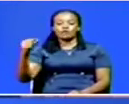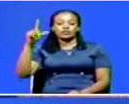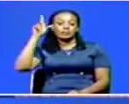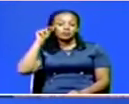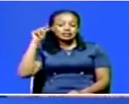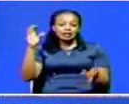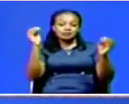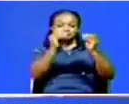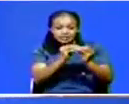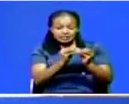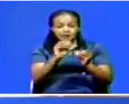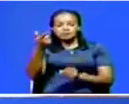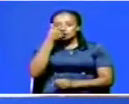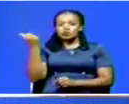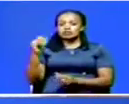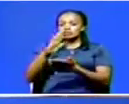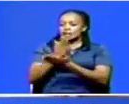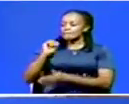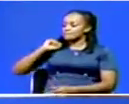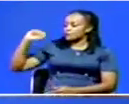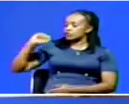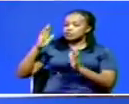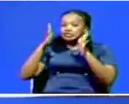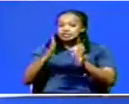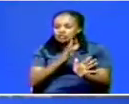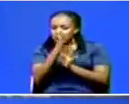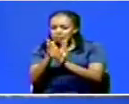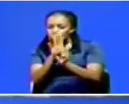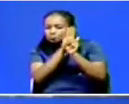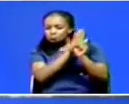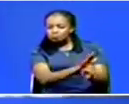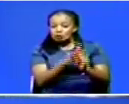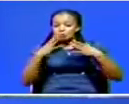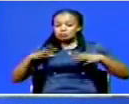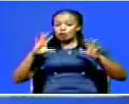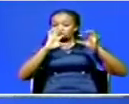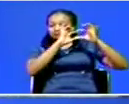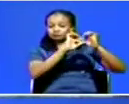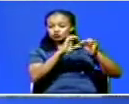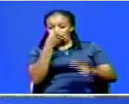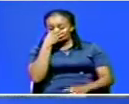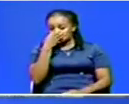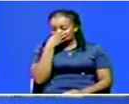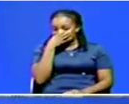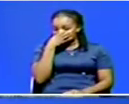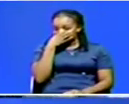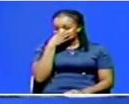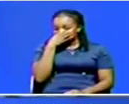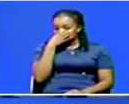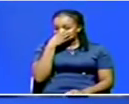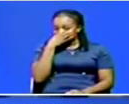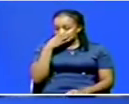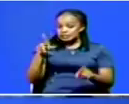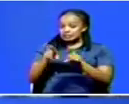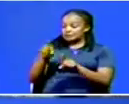some politicians are planning to humiliate leaders allied to Deputy President William Ruto. Speaking at Shirikisho Area Internal Delta Sub-County, Devolution